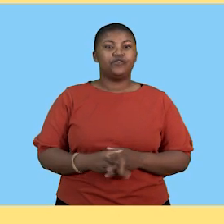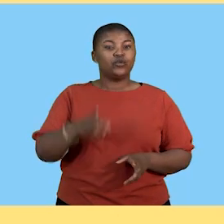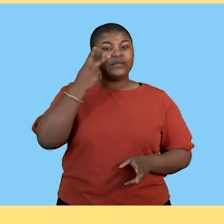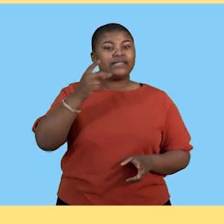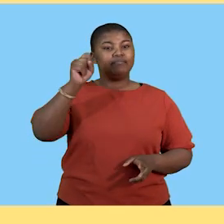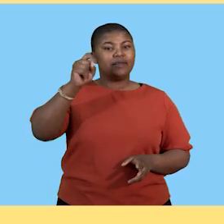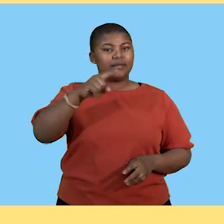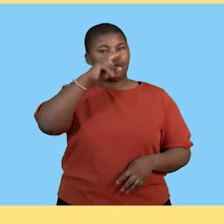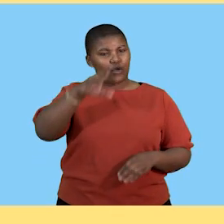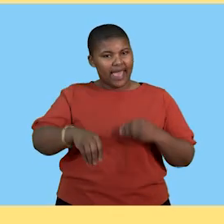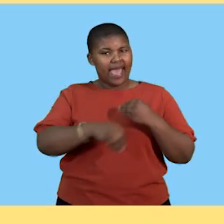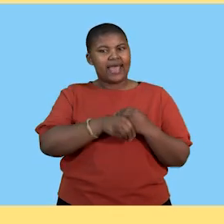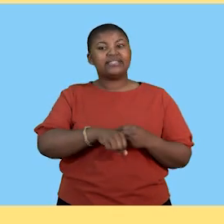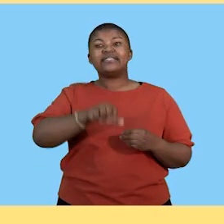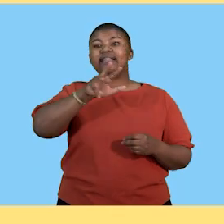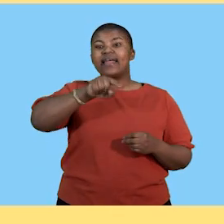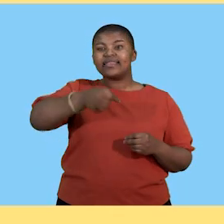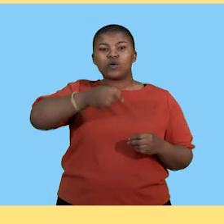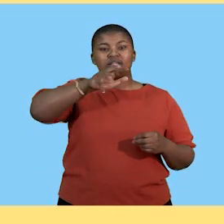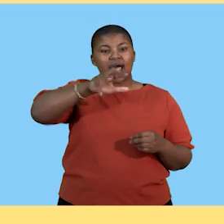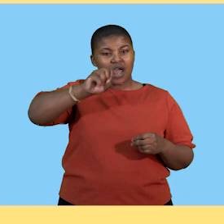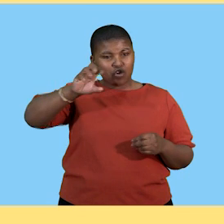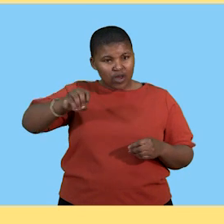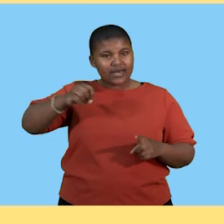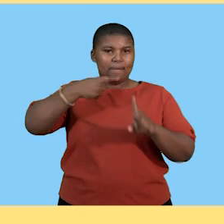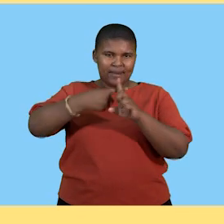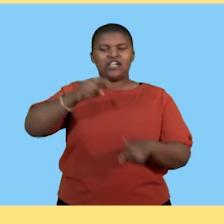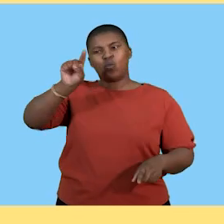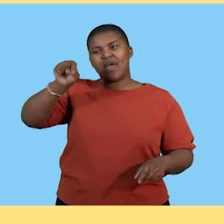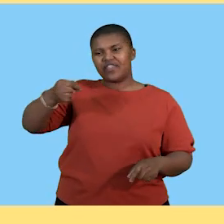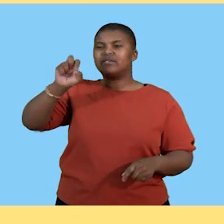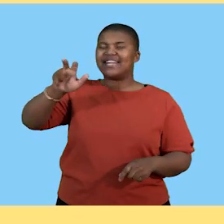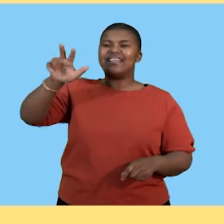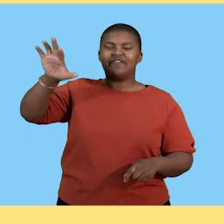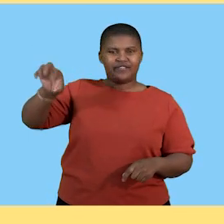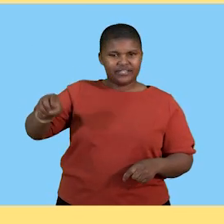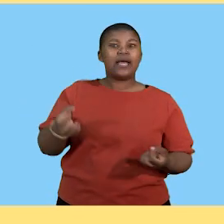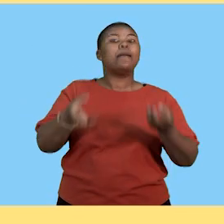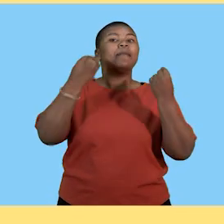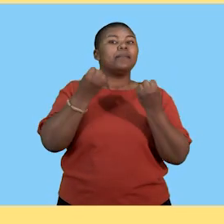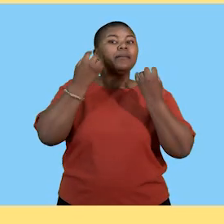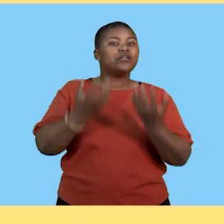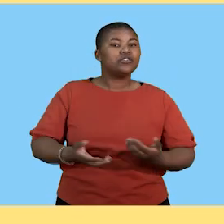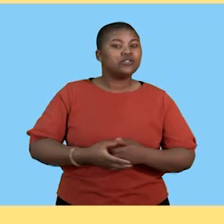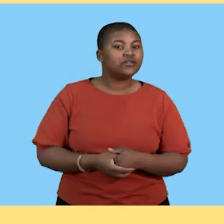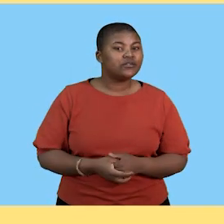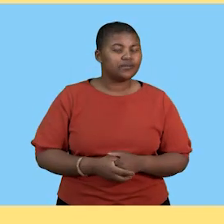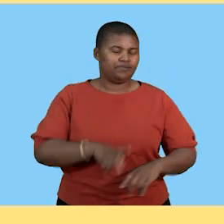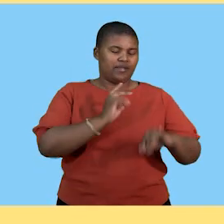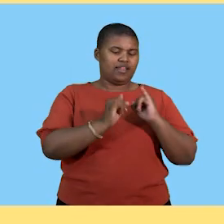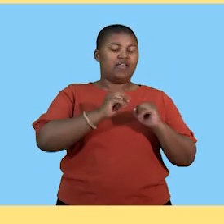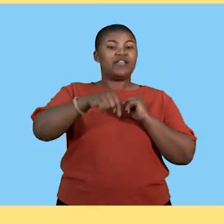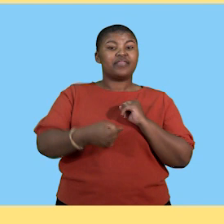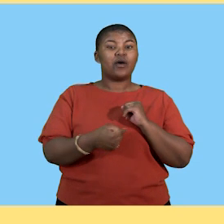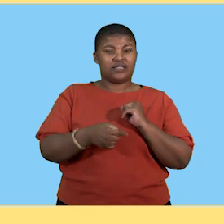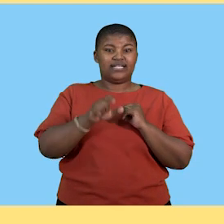1,850. So if you come here then, you add your 9,900 plus the 1,850. It gives